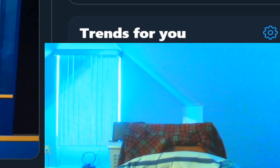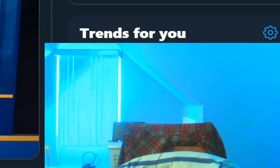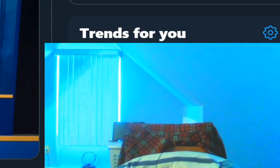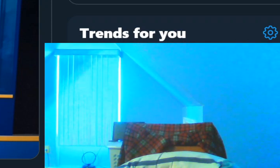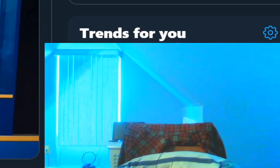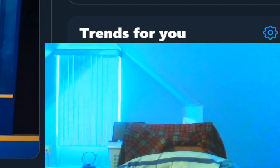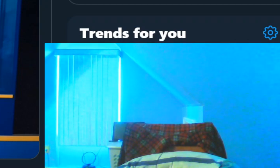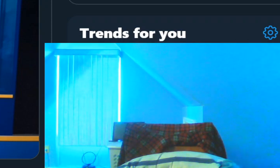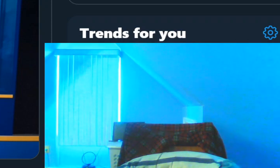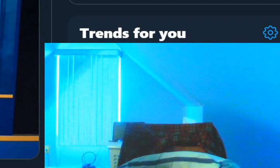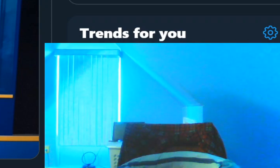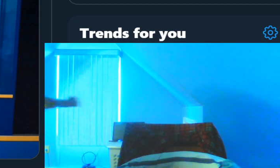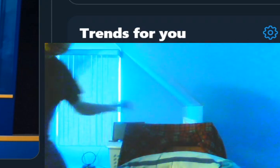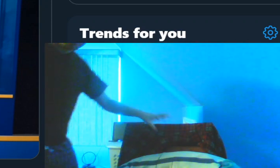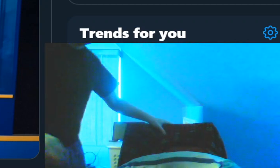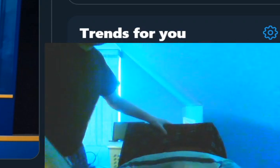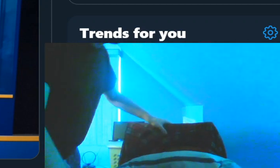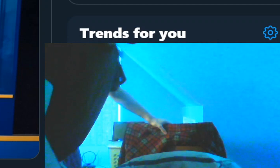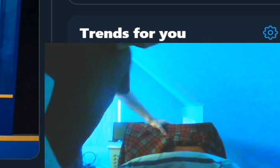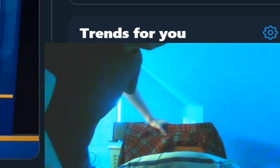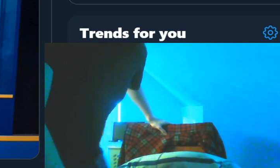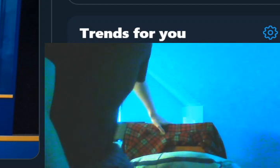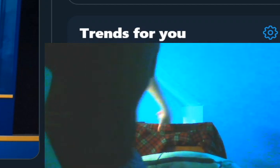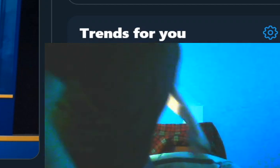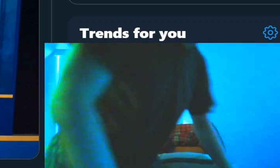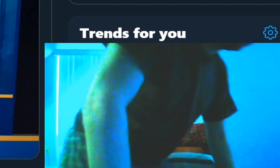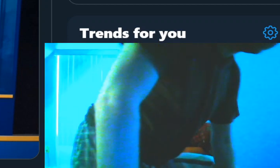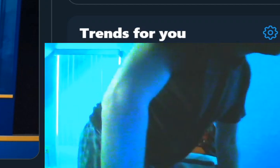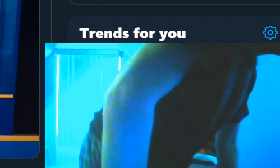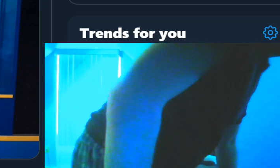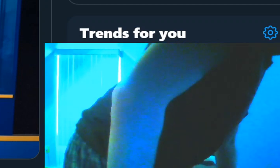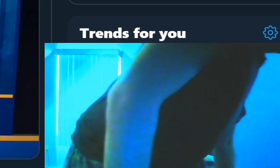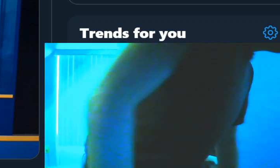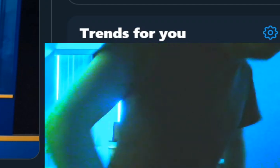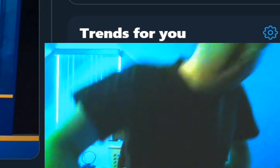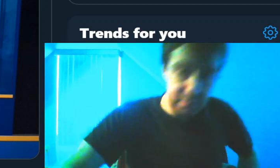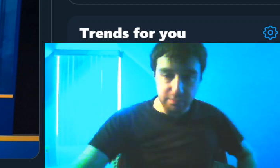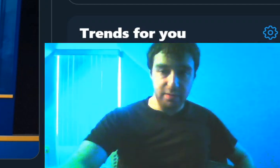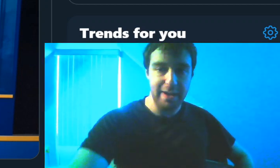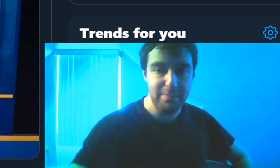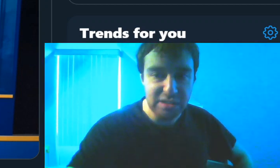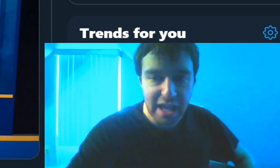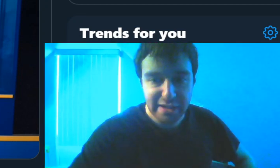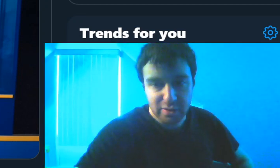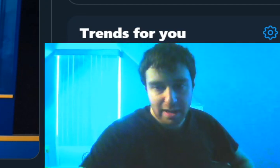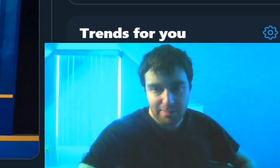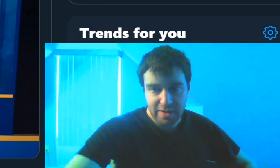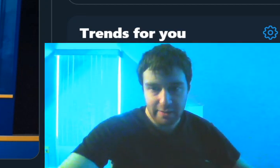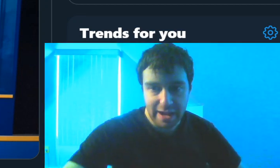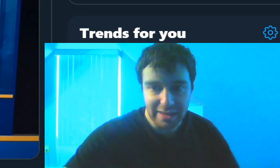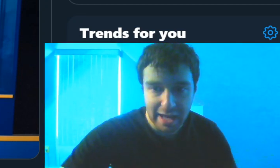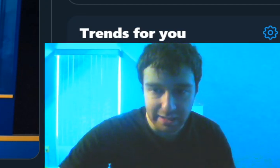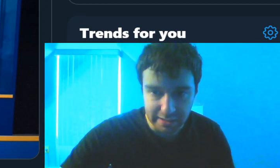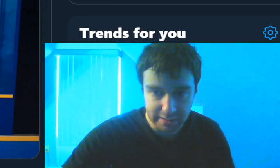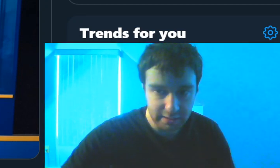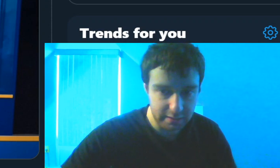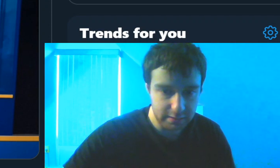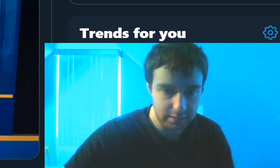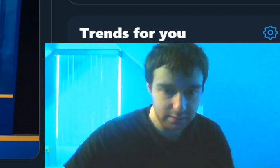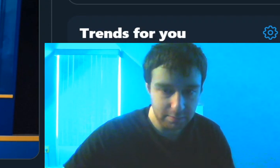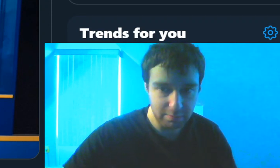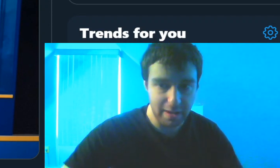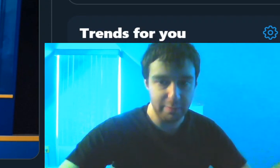There we go. That's better. Do apologize so we can prevent mistakes from happening like that